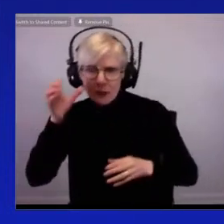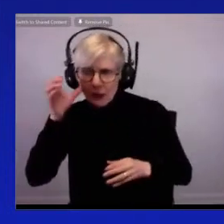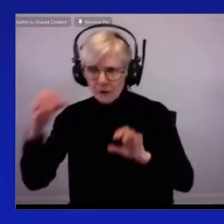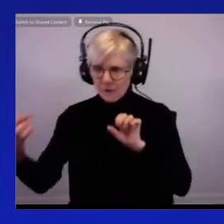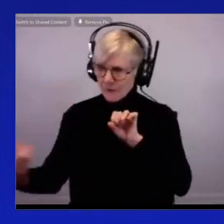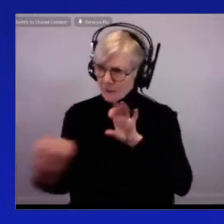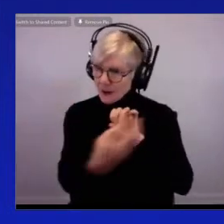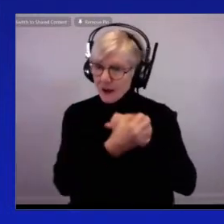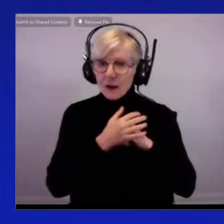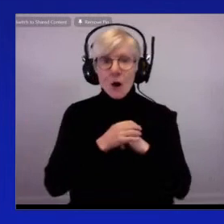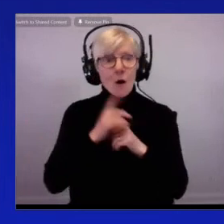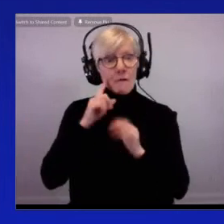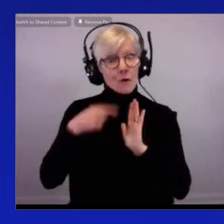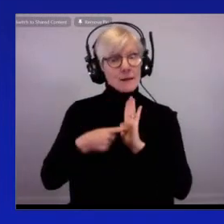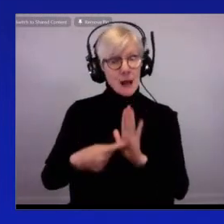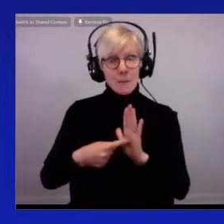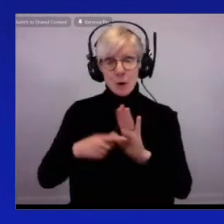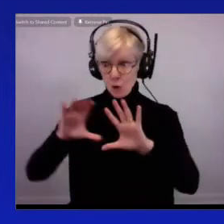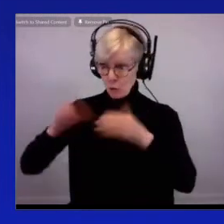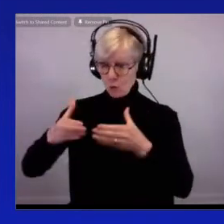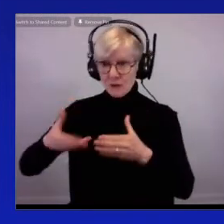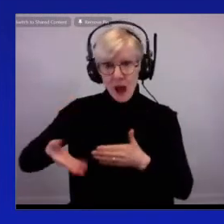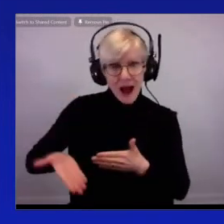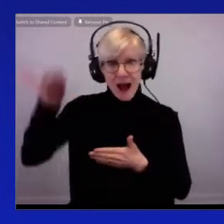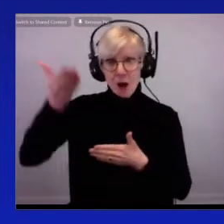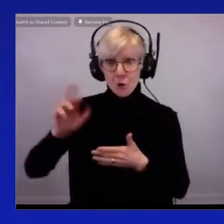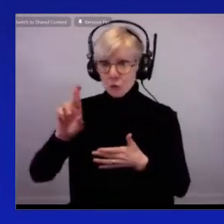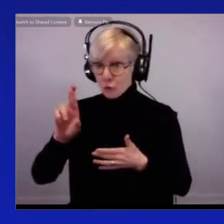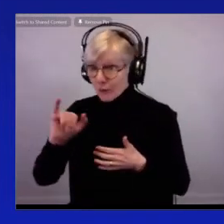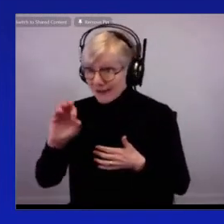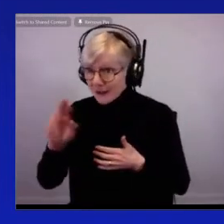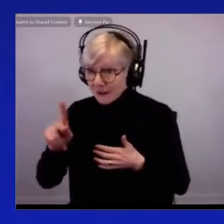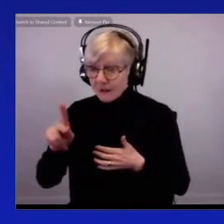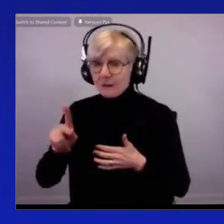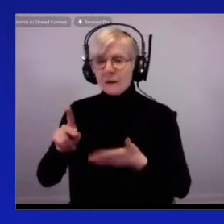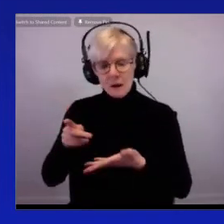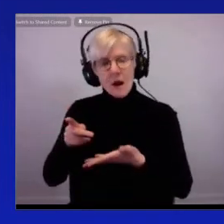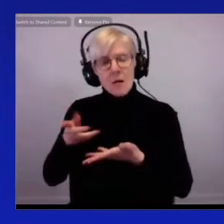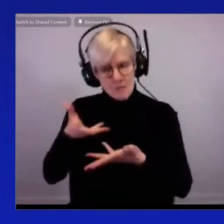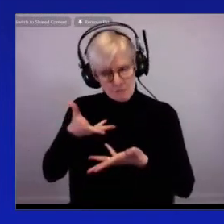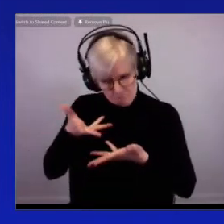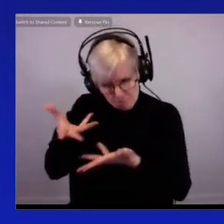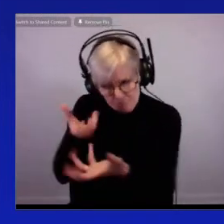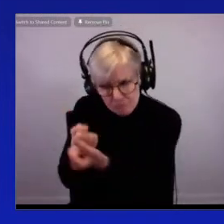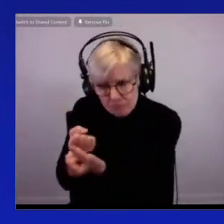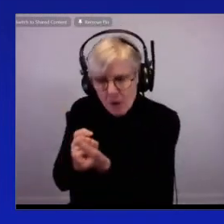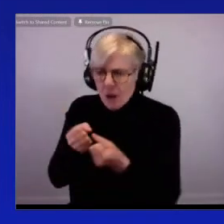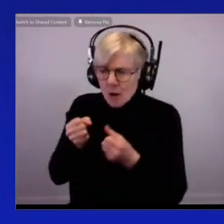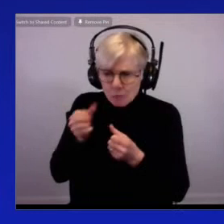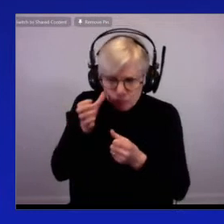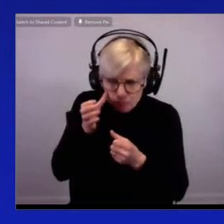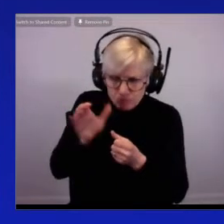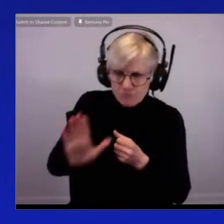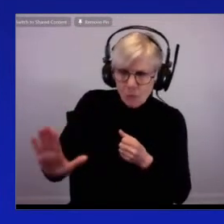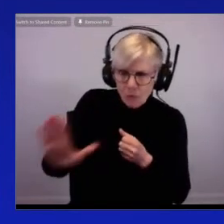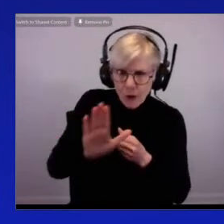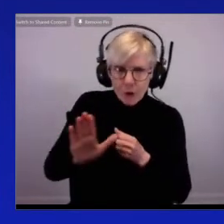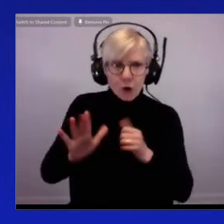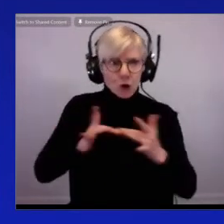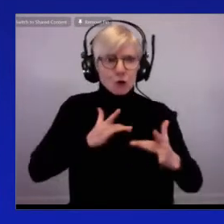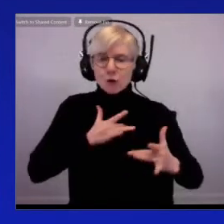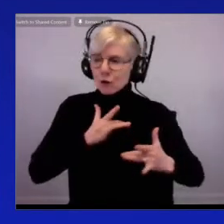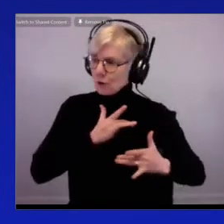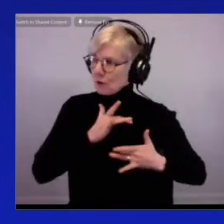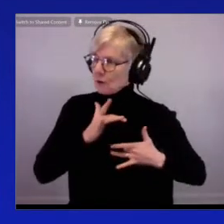example, populations at highest risk are informing the rollout. So, to help us understand